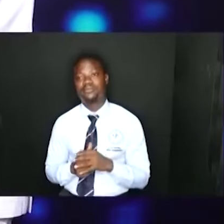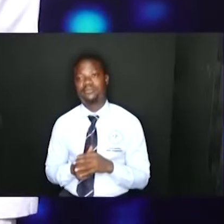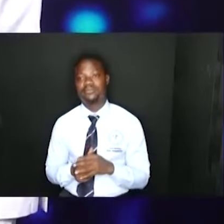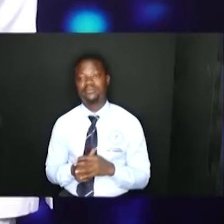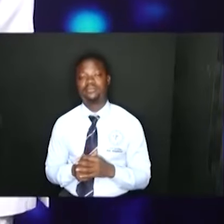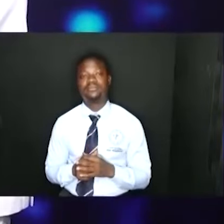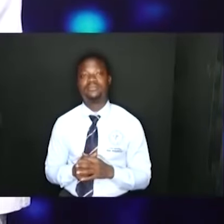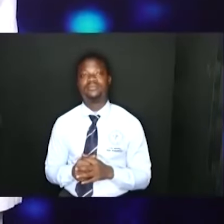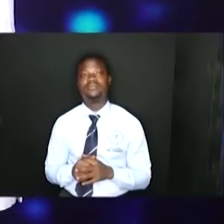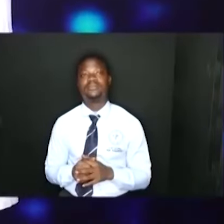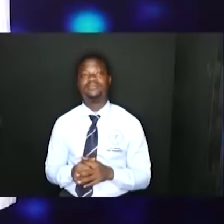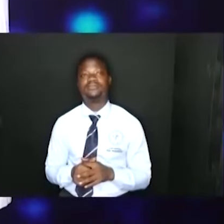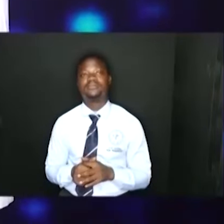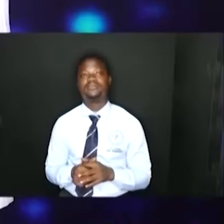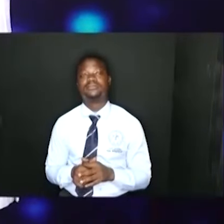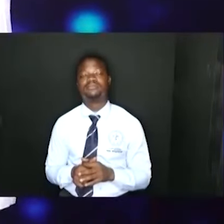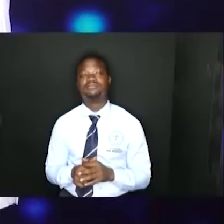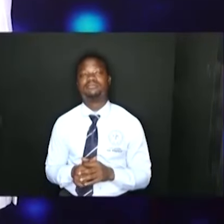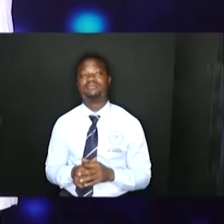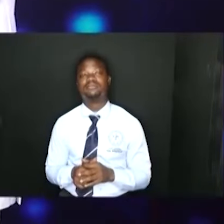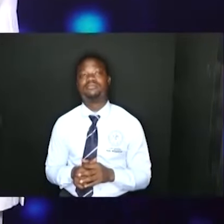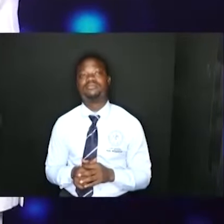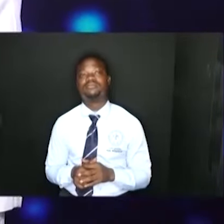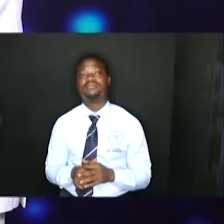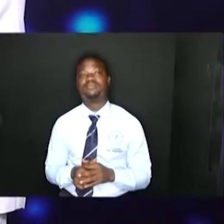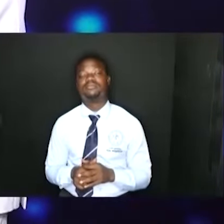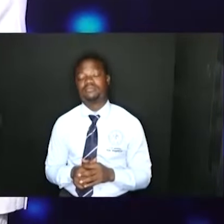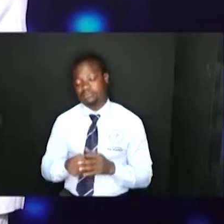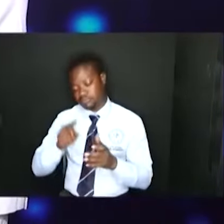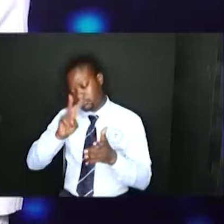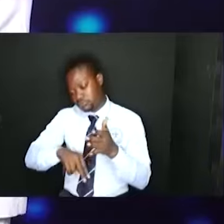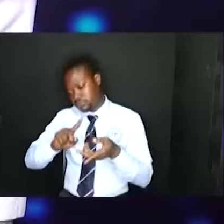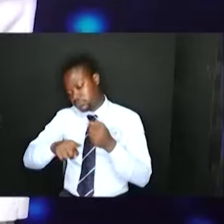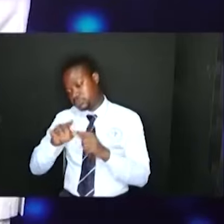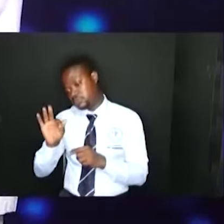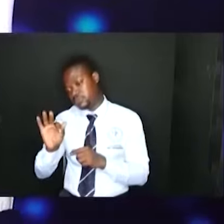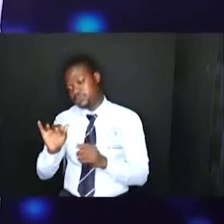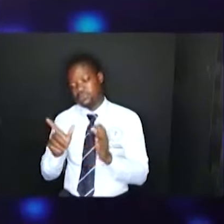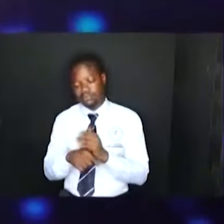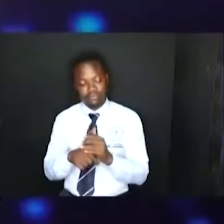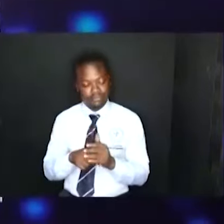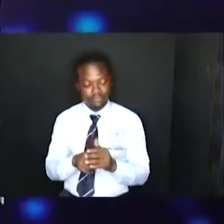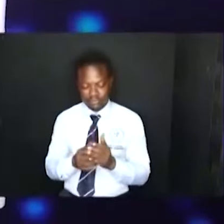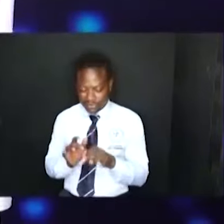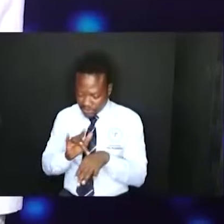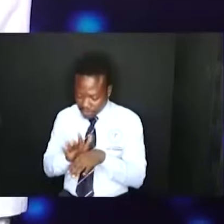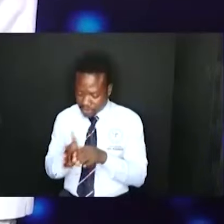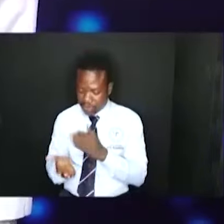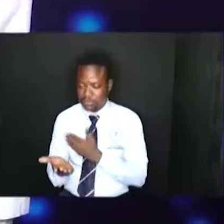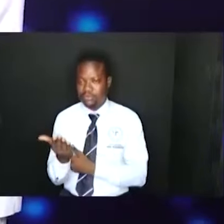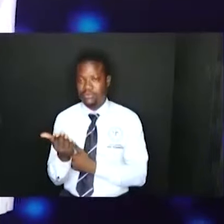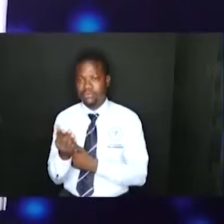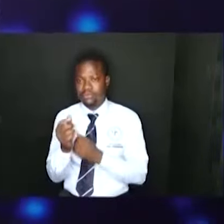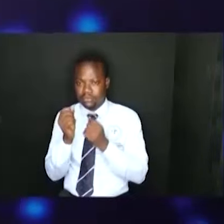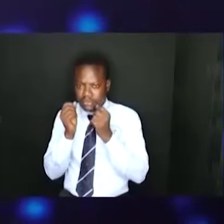we? So verse 19. Early the next morning, they arose